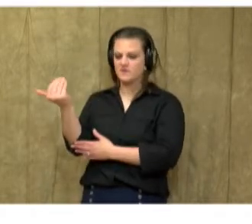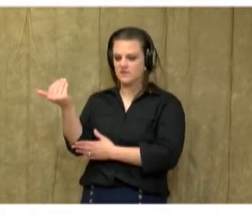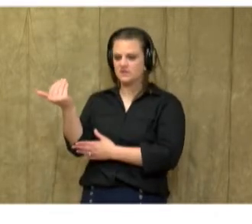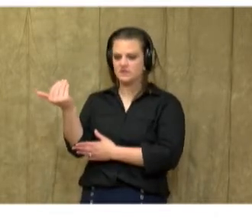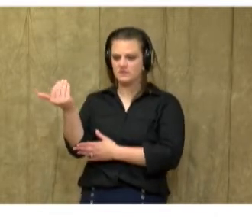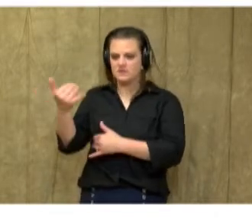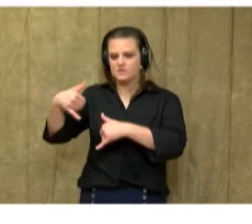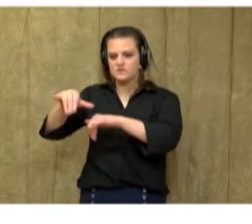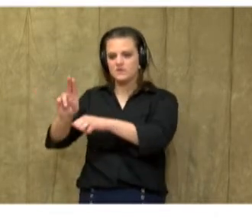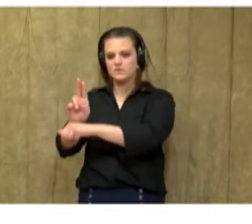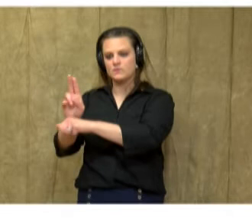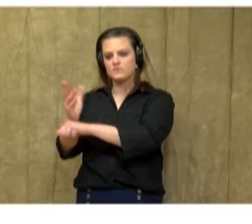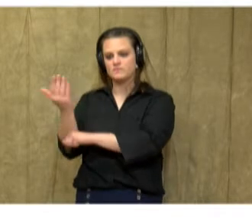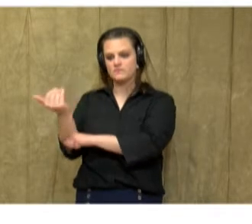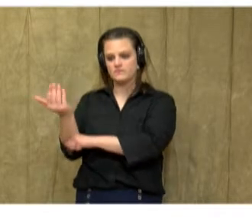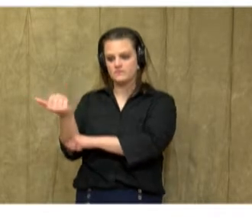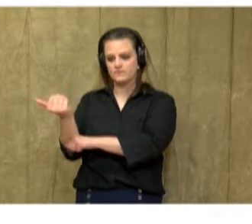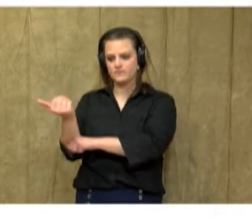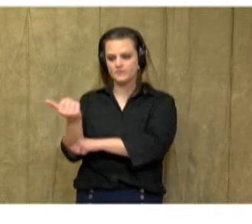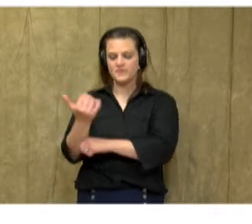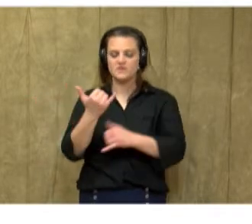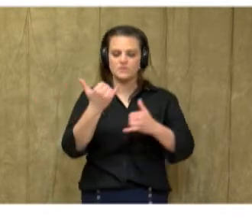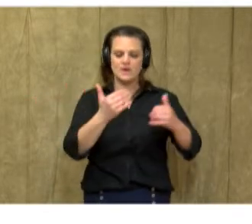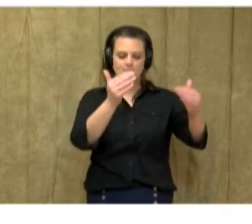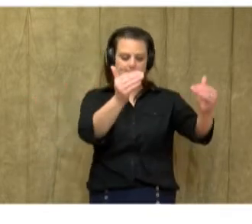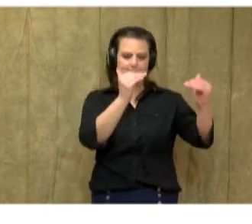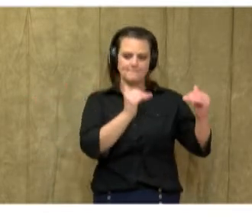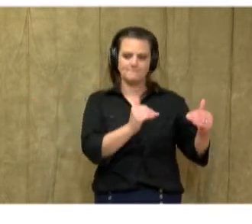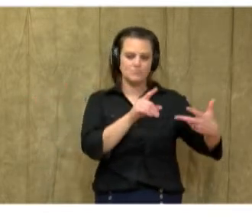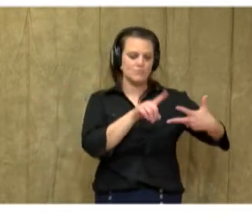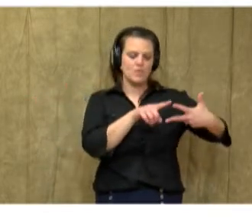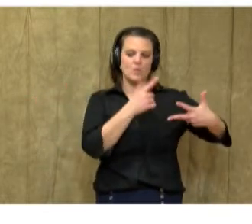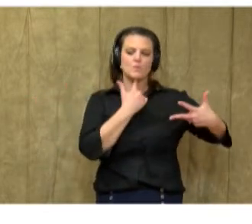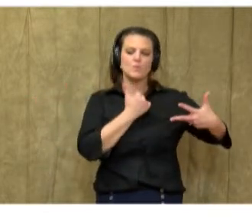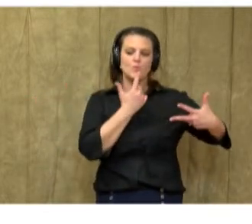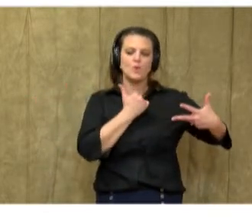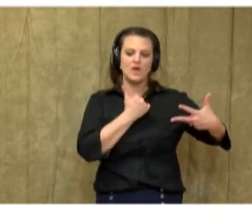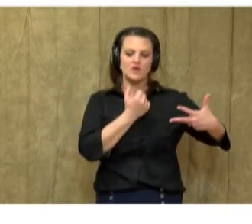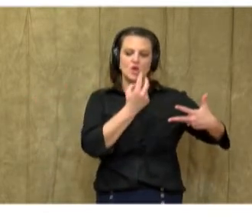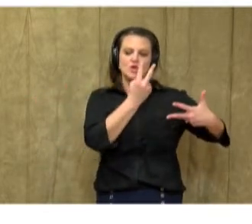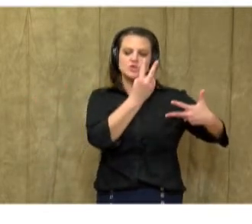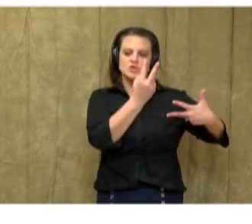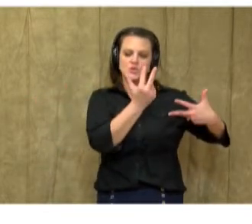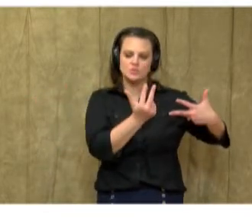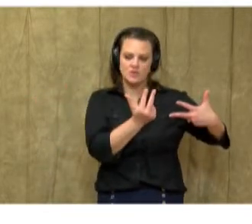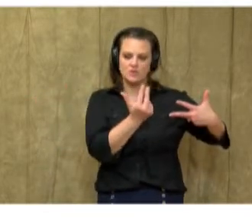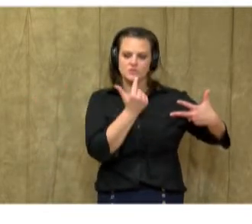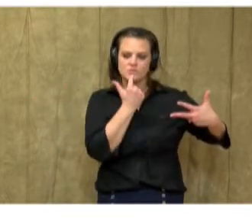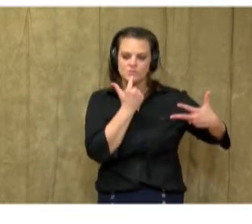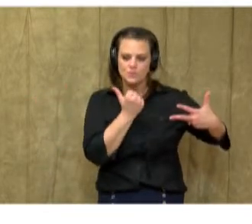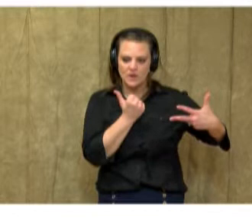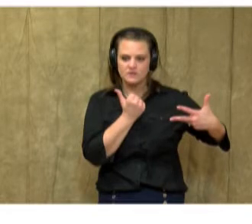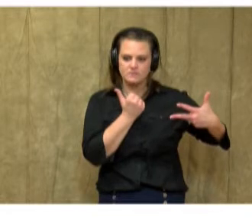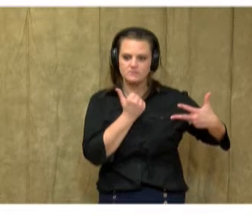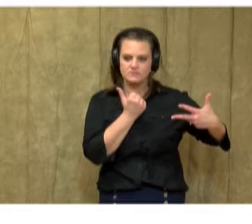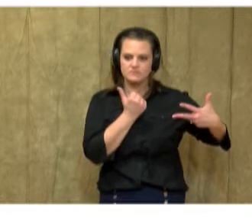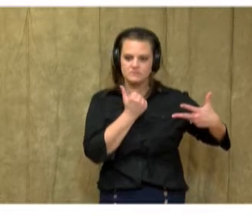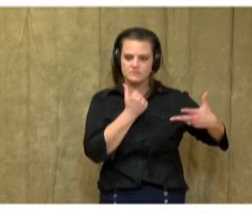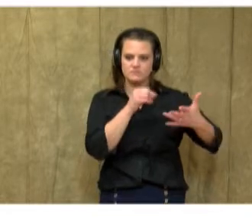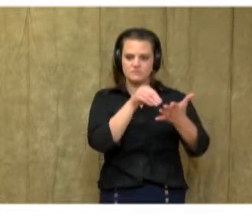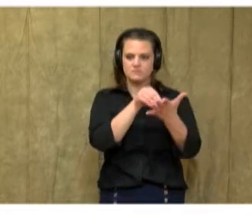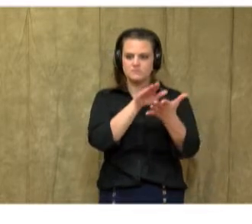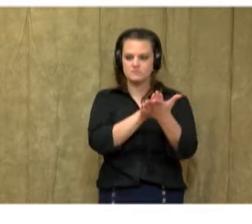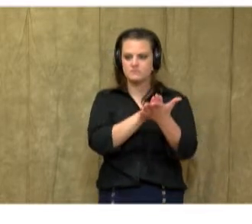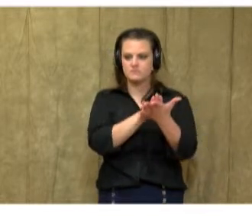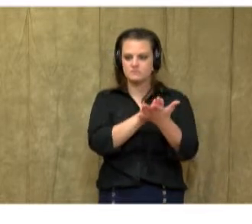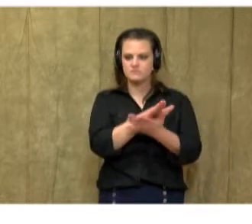okay? Now it says 2/3 of the tiles are red. So I will write